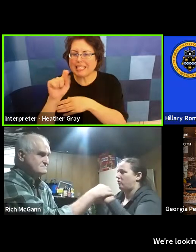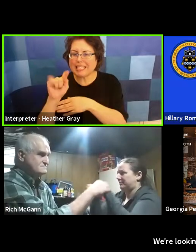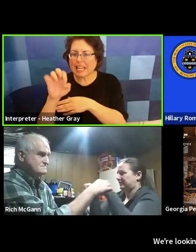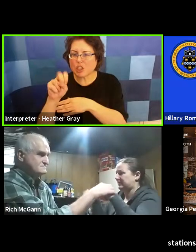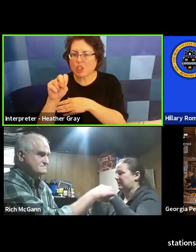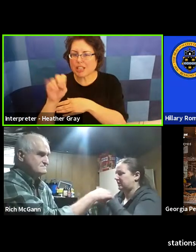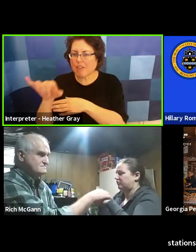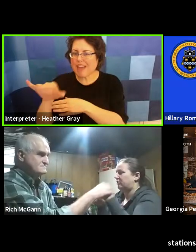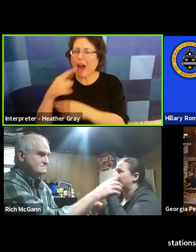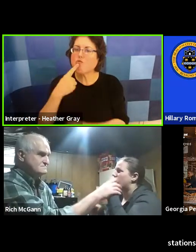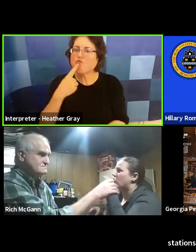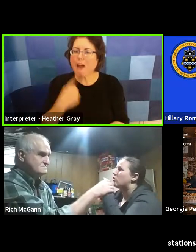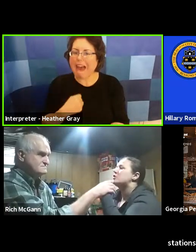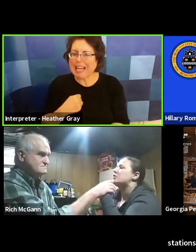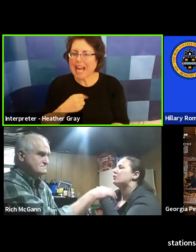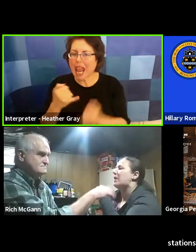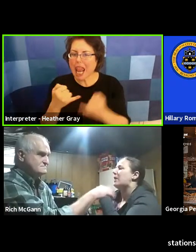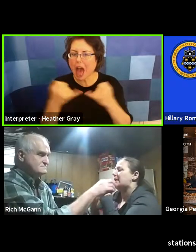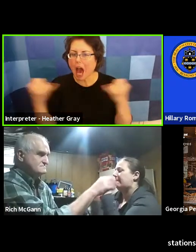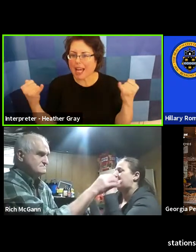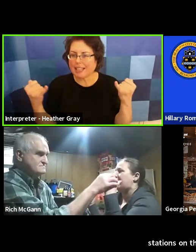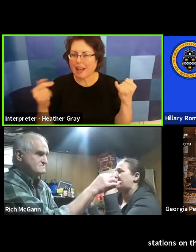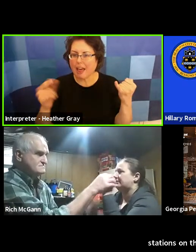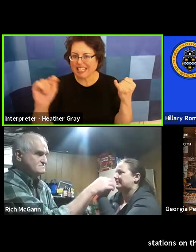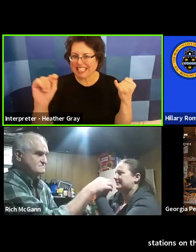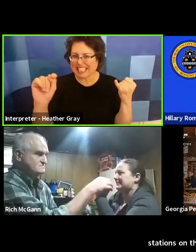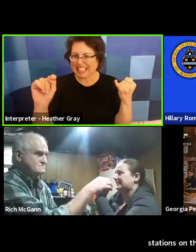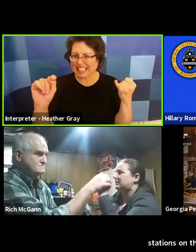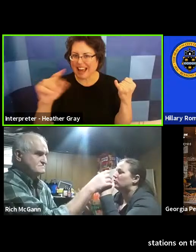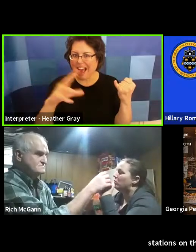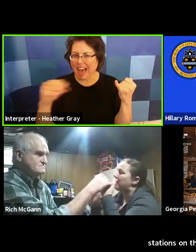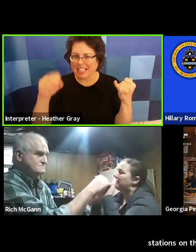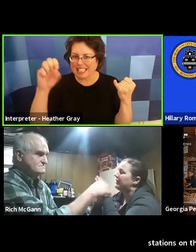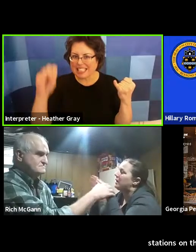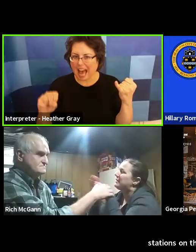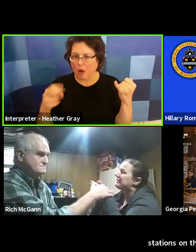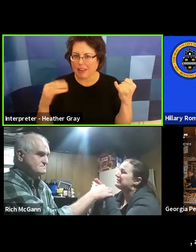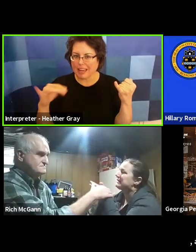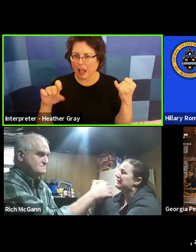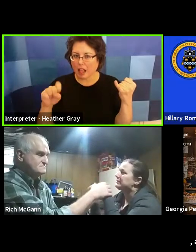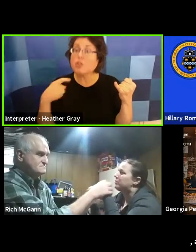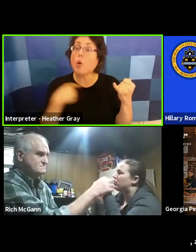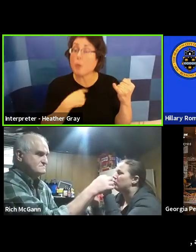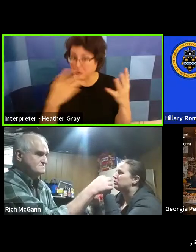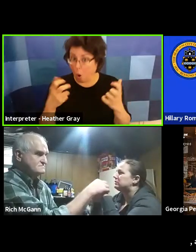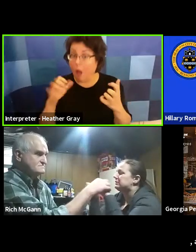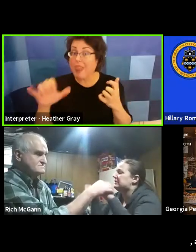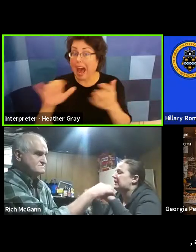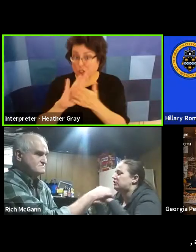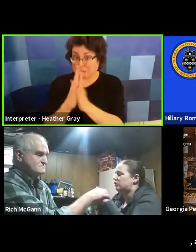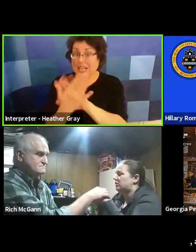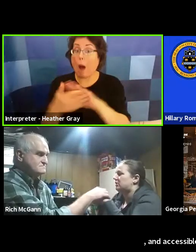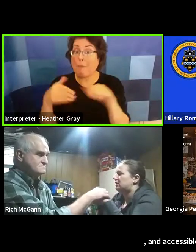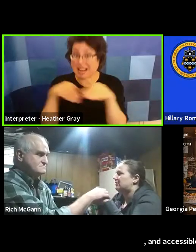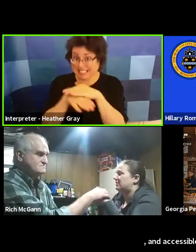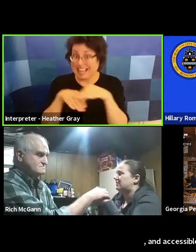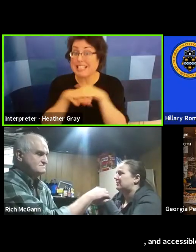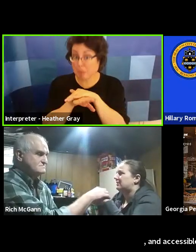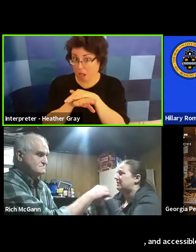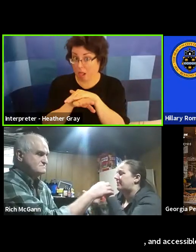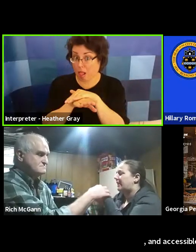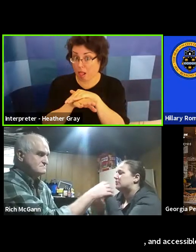the South Hills an accessible station. It is one of the legacy portions of our